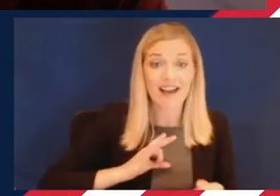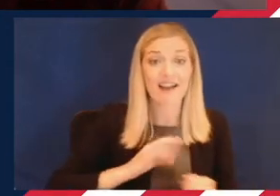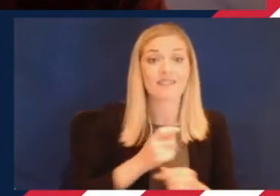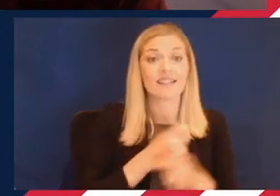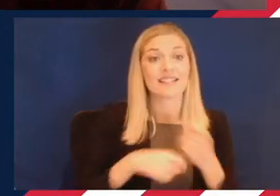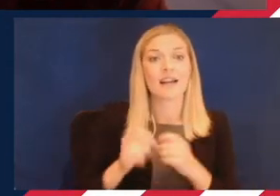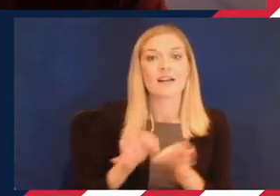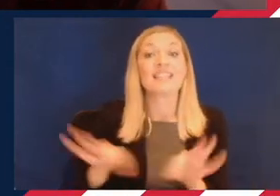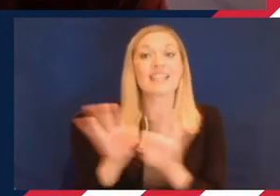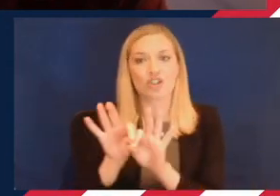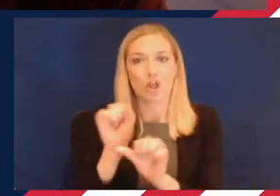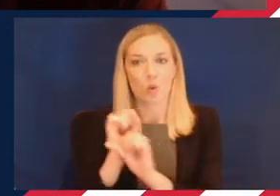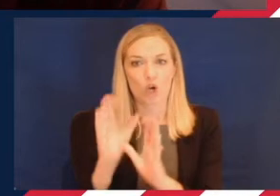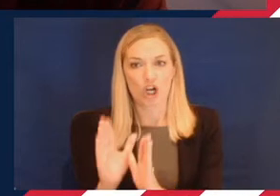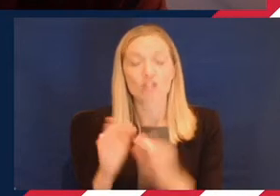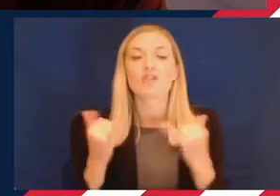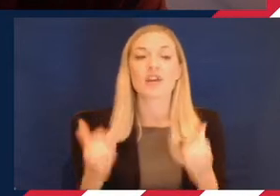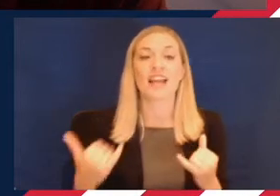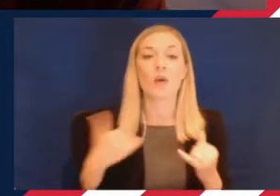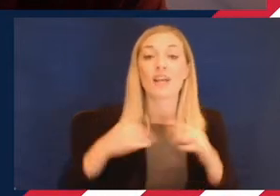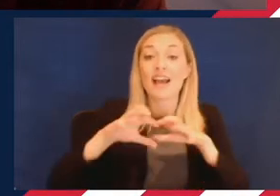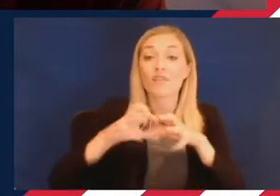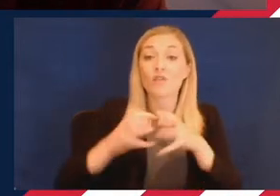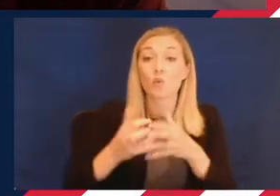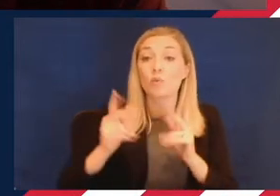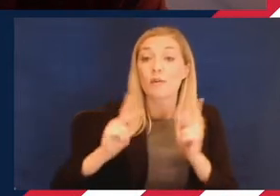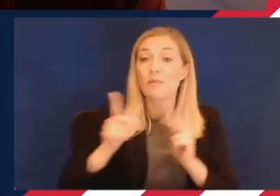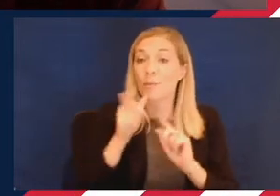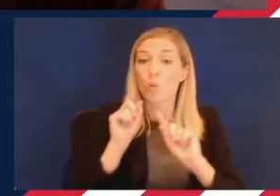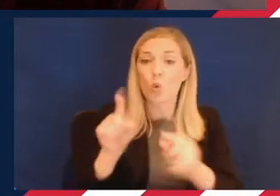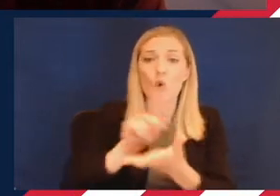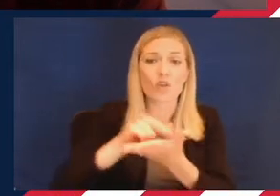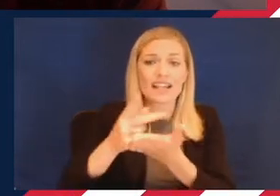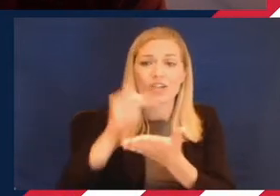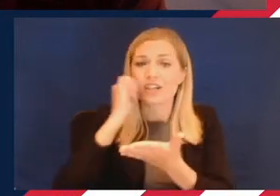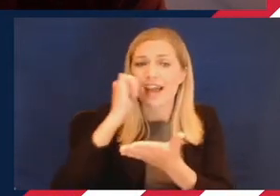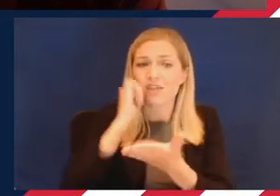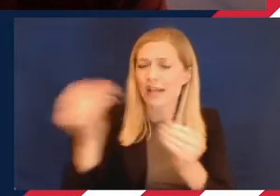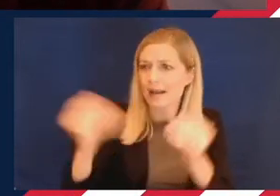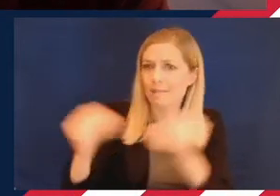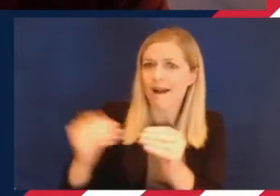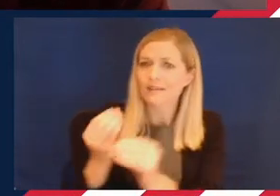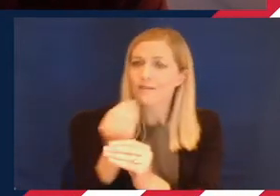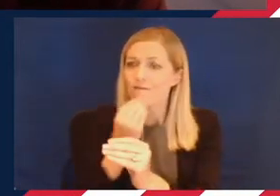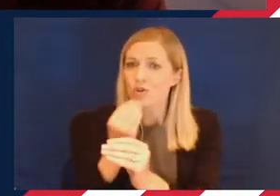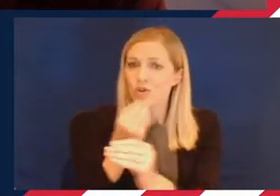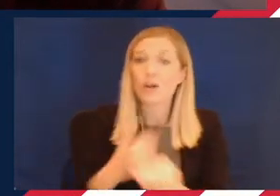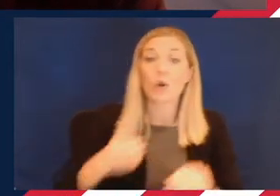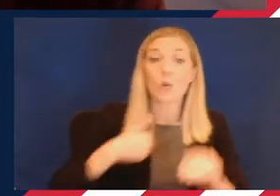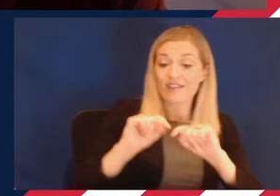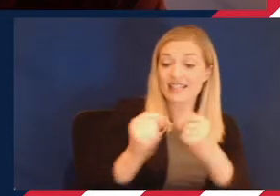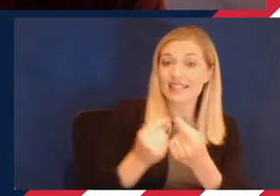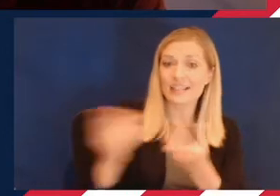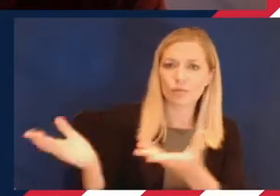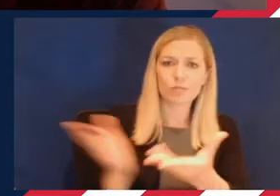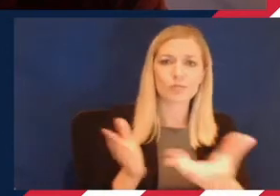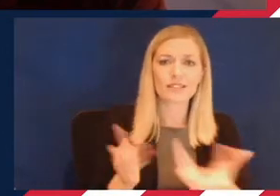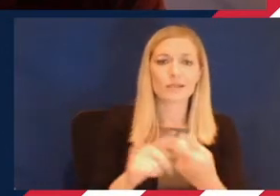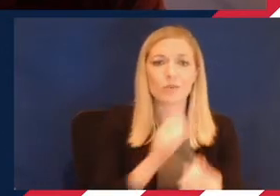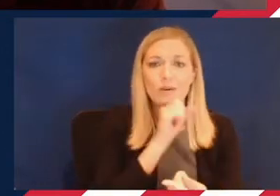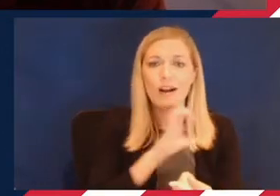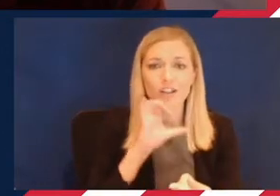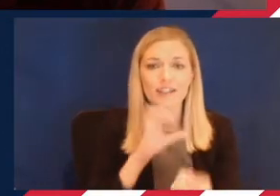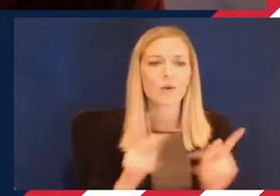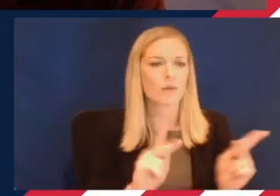that they go to a kitchen every day to box up food. We have another team who are delivering that food to elderly and people who just can't leave their homes, and another group who